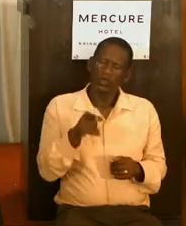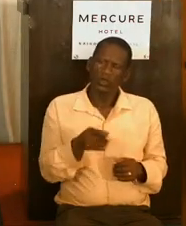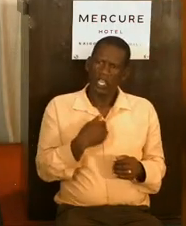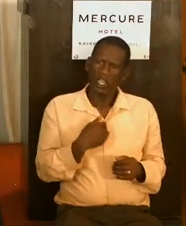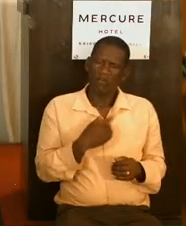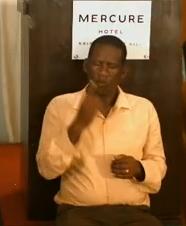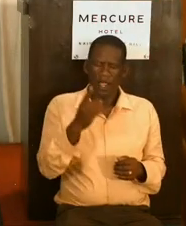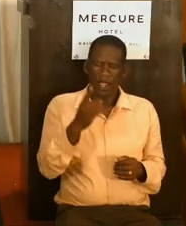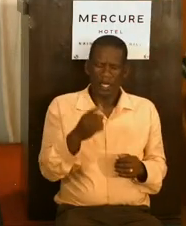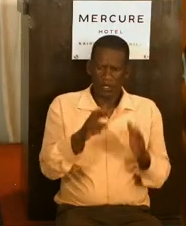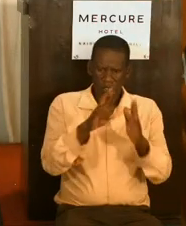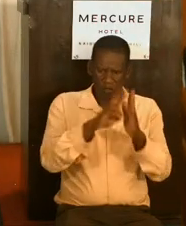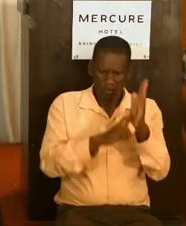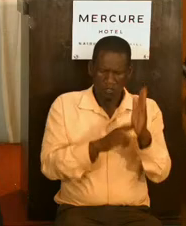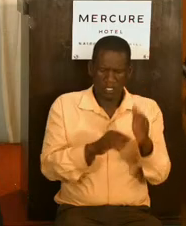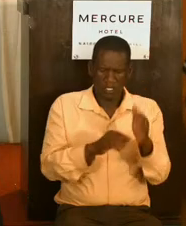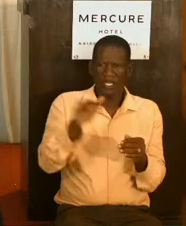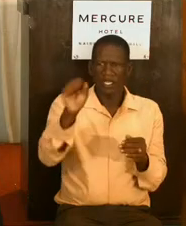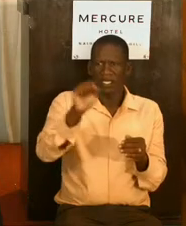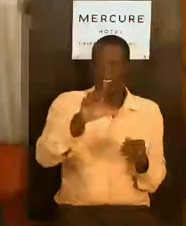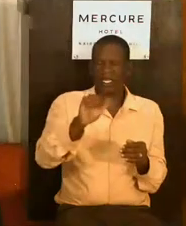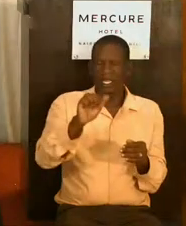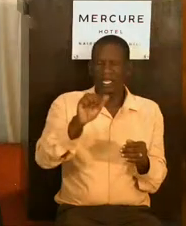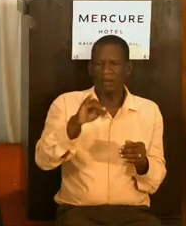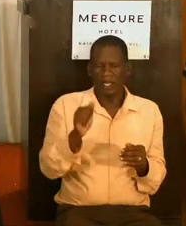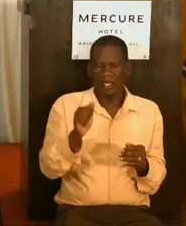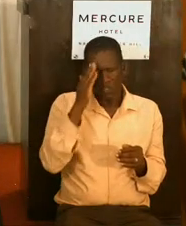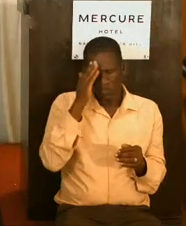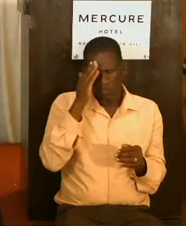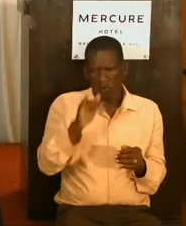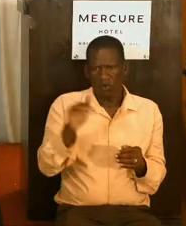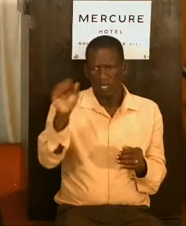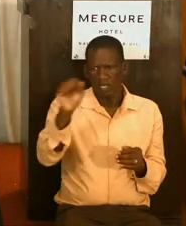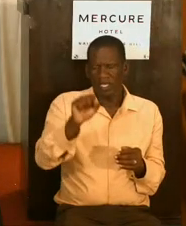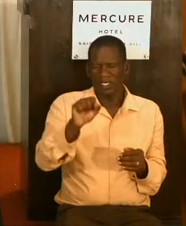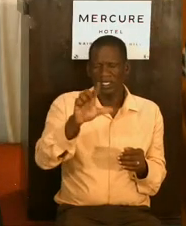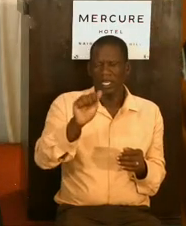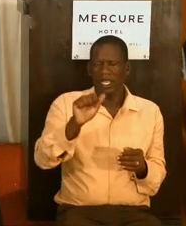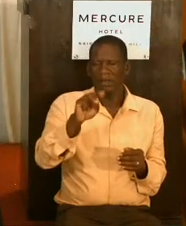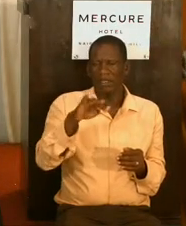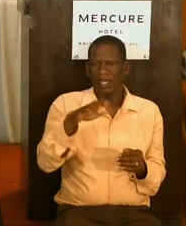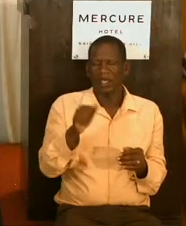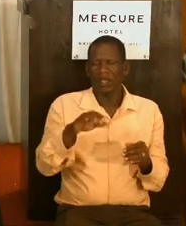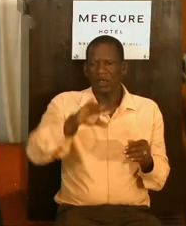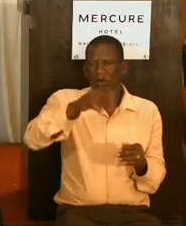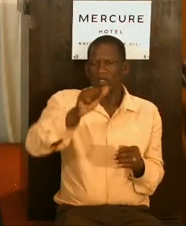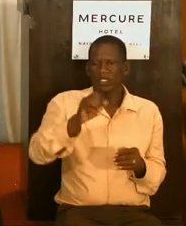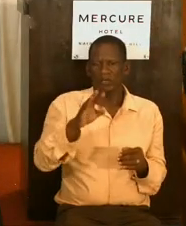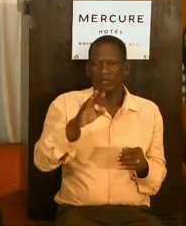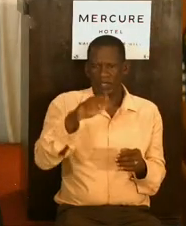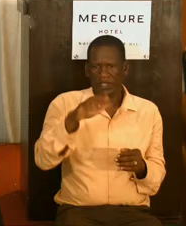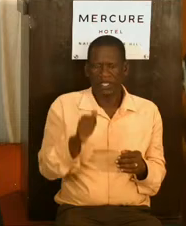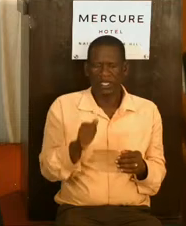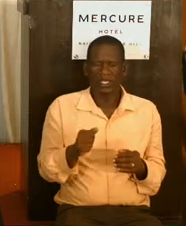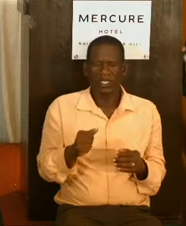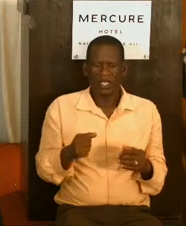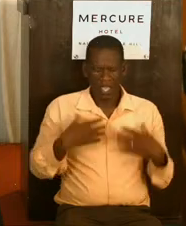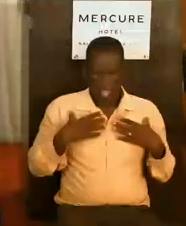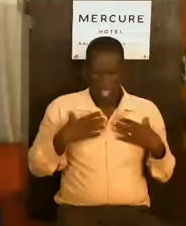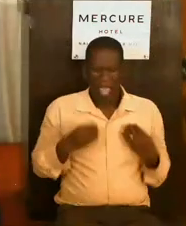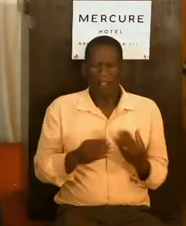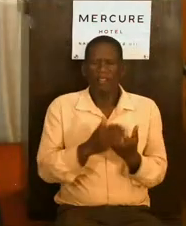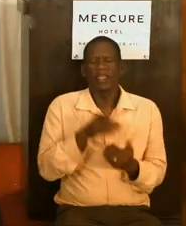they have one rule among the islamia no islamia or jafri should lack Health Care